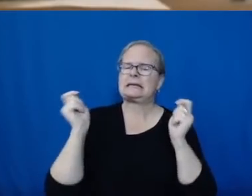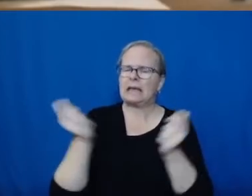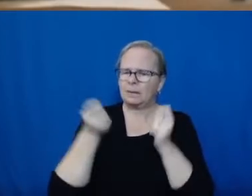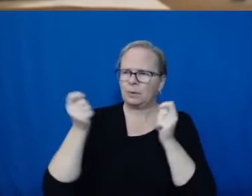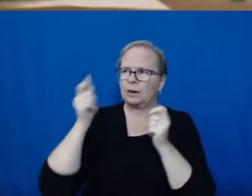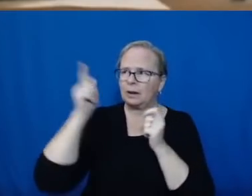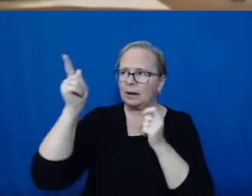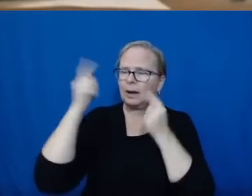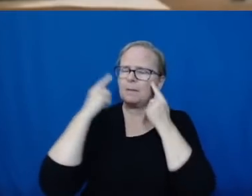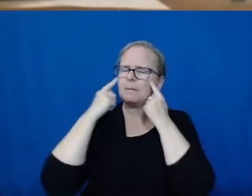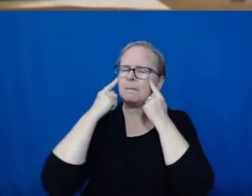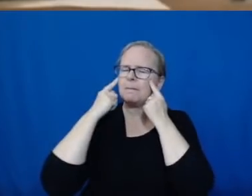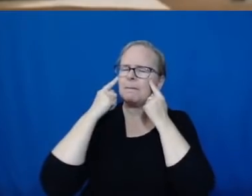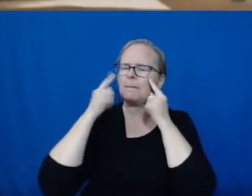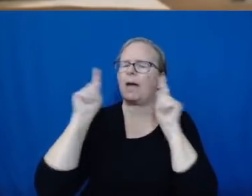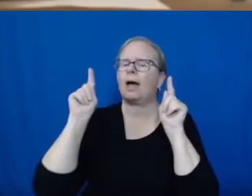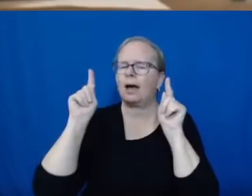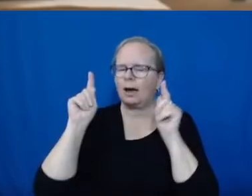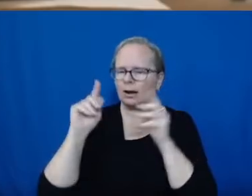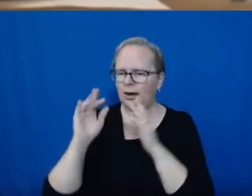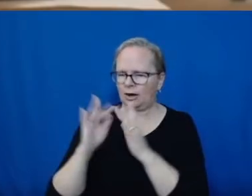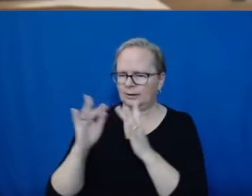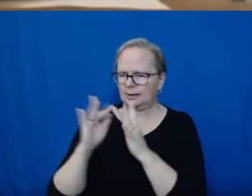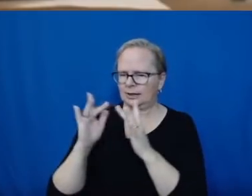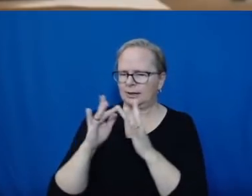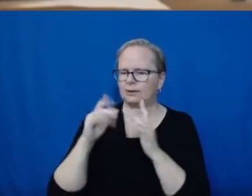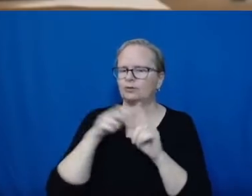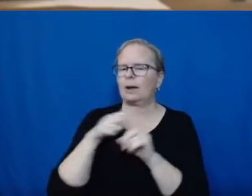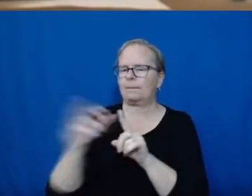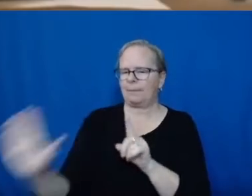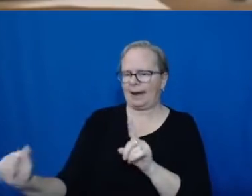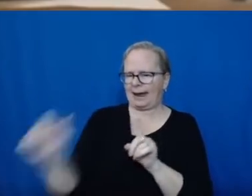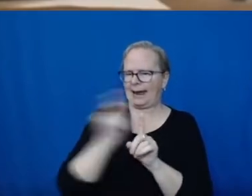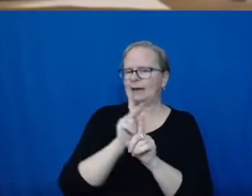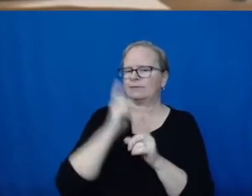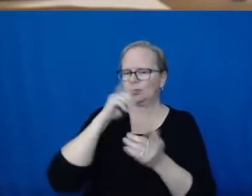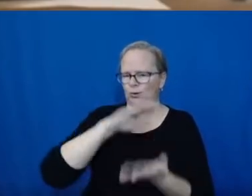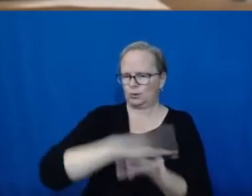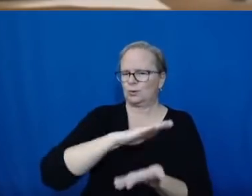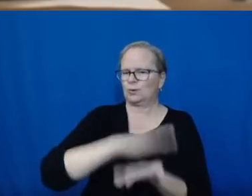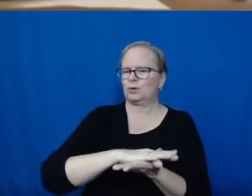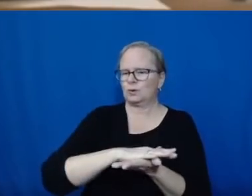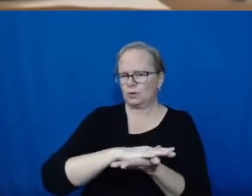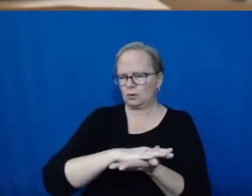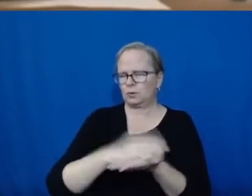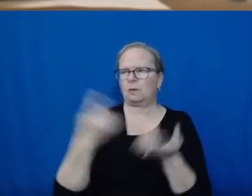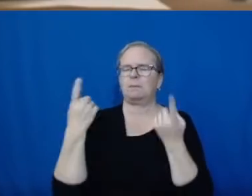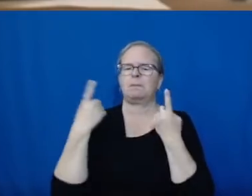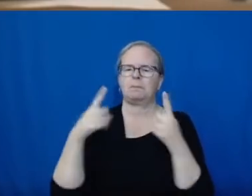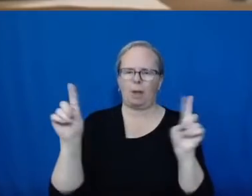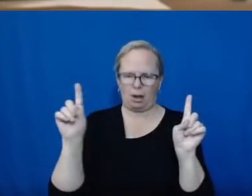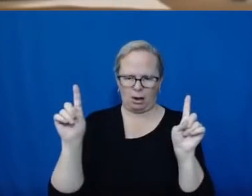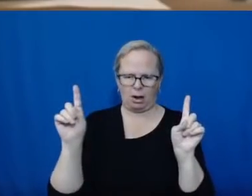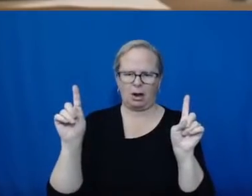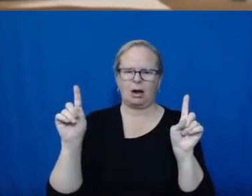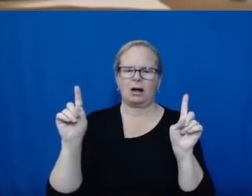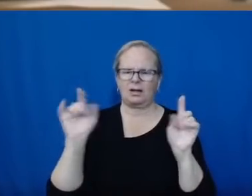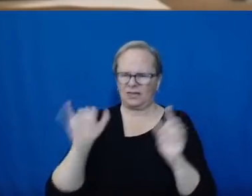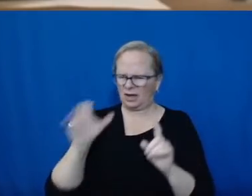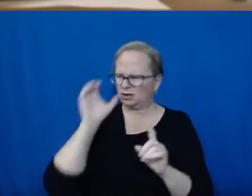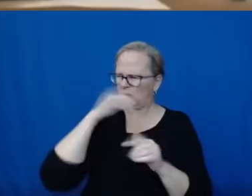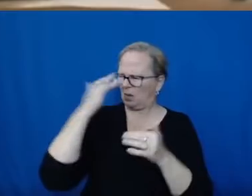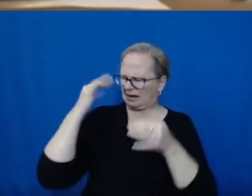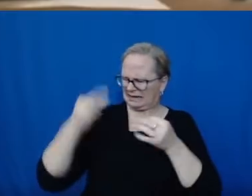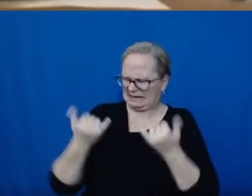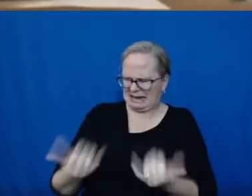starting contact tracing in schools. Again, that was always a very strange decision to just let schools